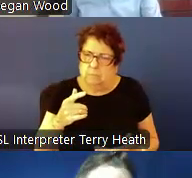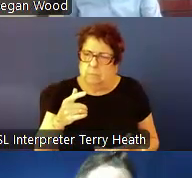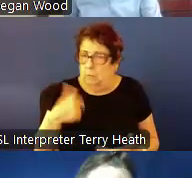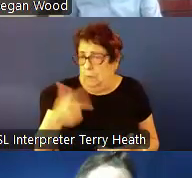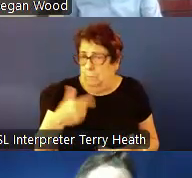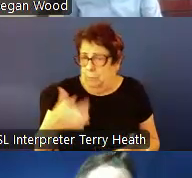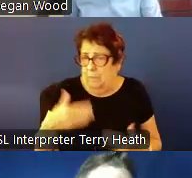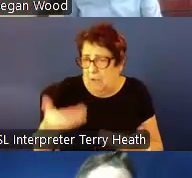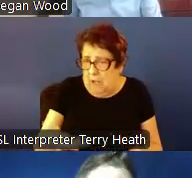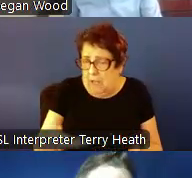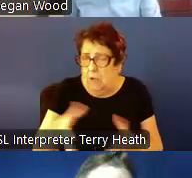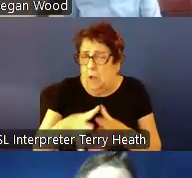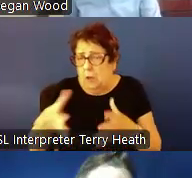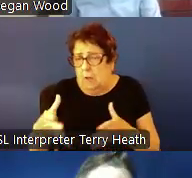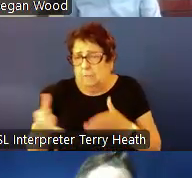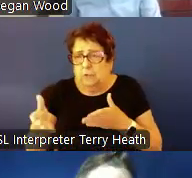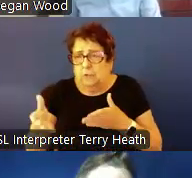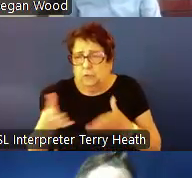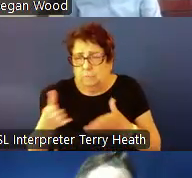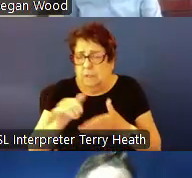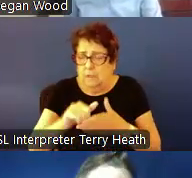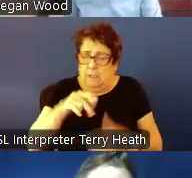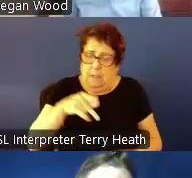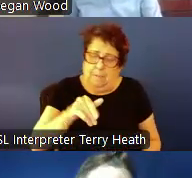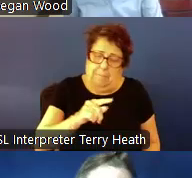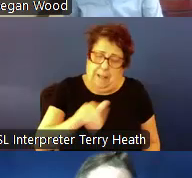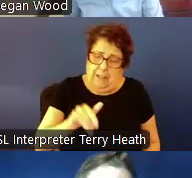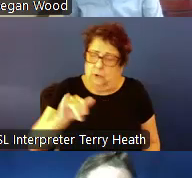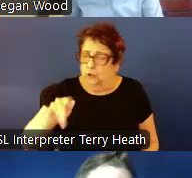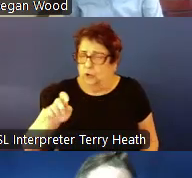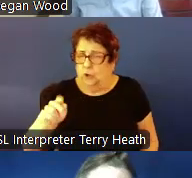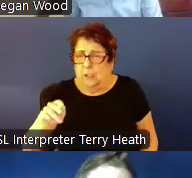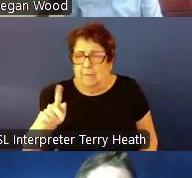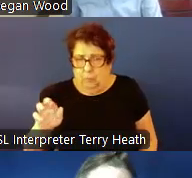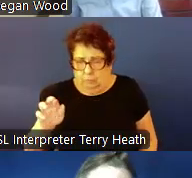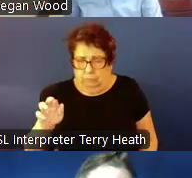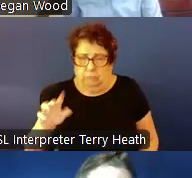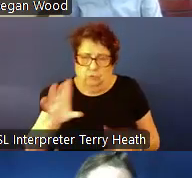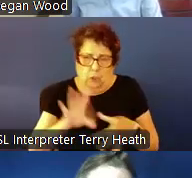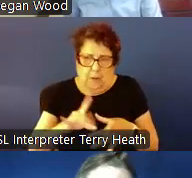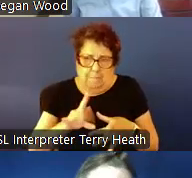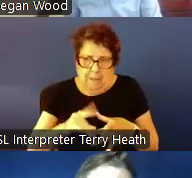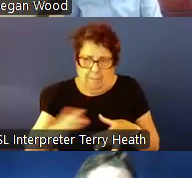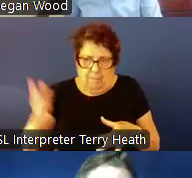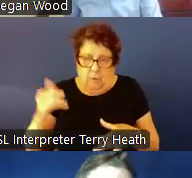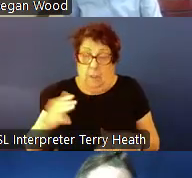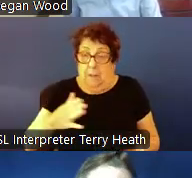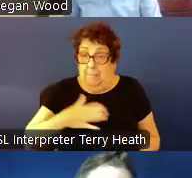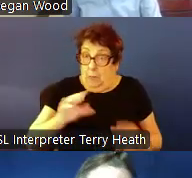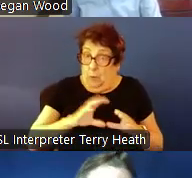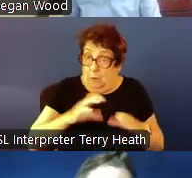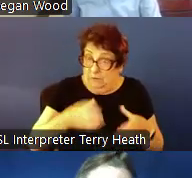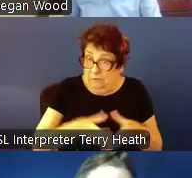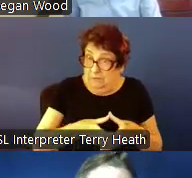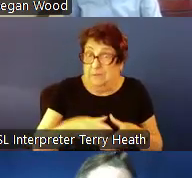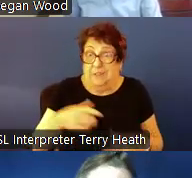Patty and Jennifer talked about earlier in the presentation. And my organization has 11 offices covering 36 counties